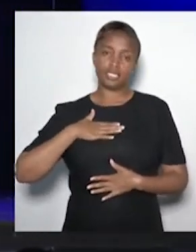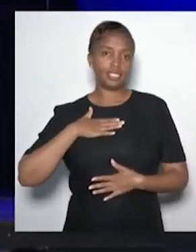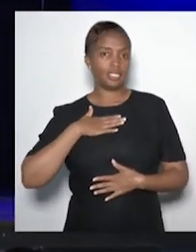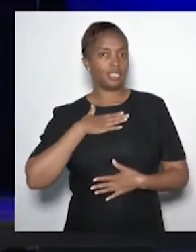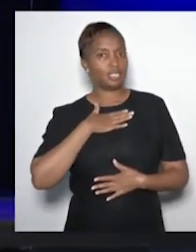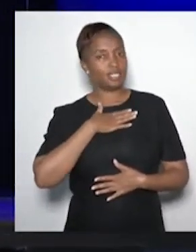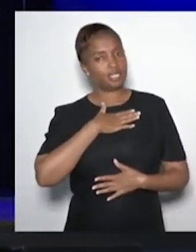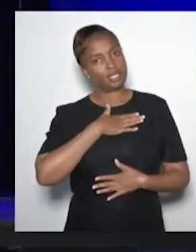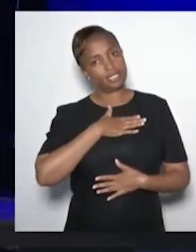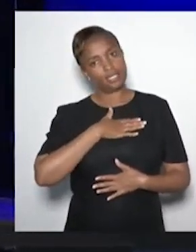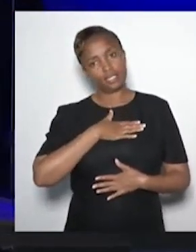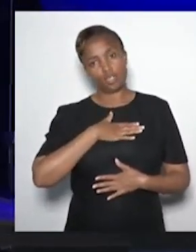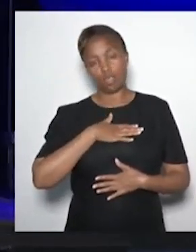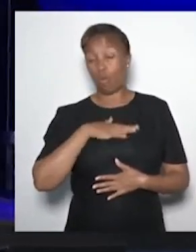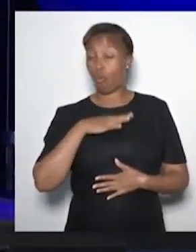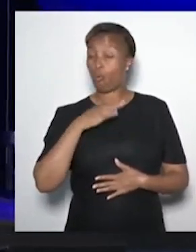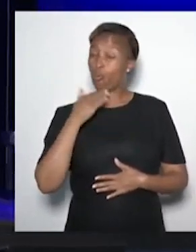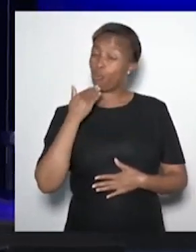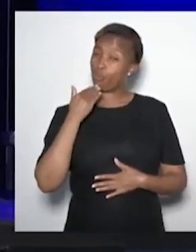His Excellency.